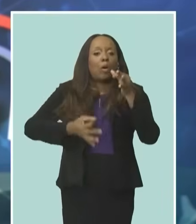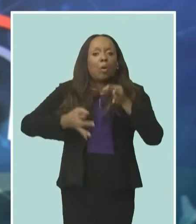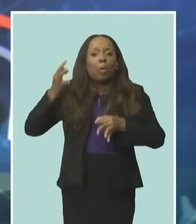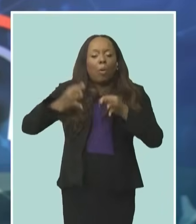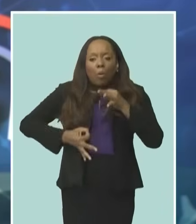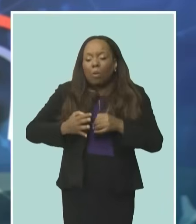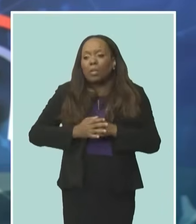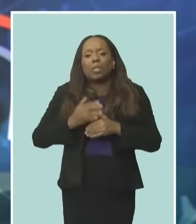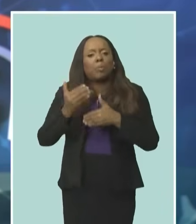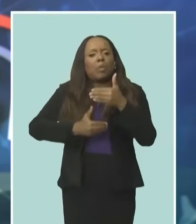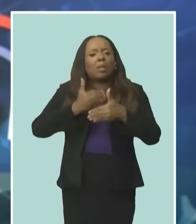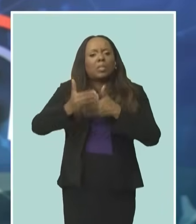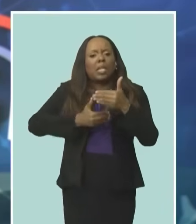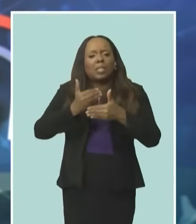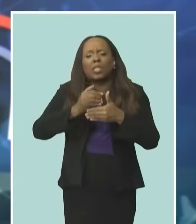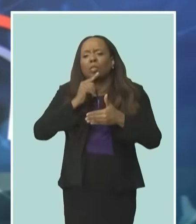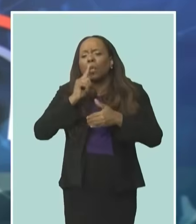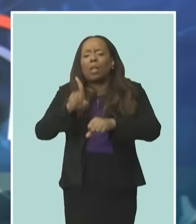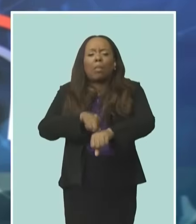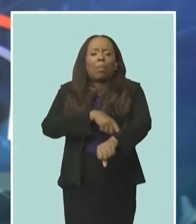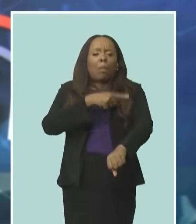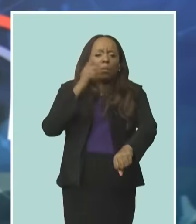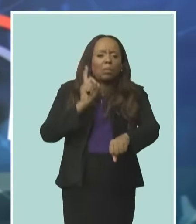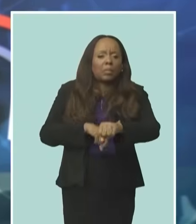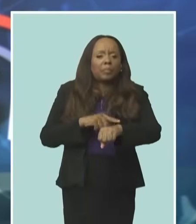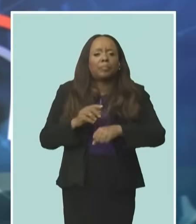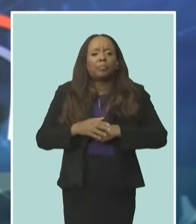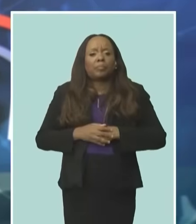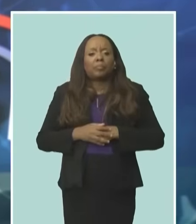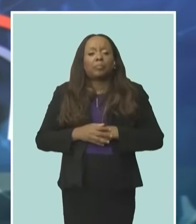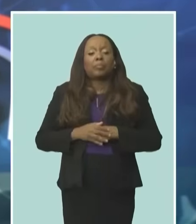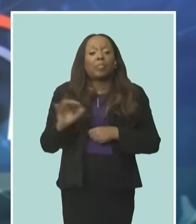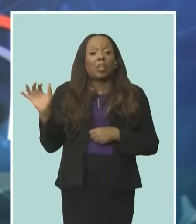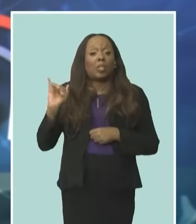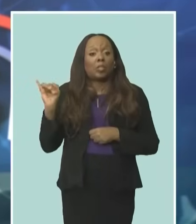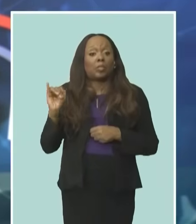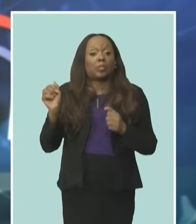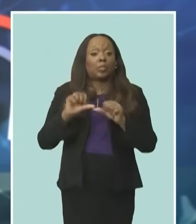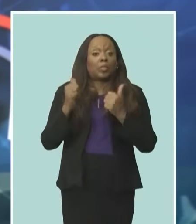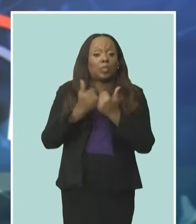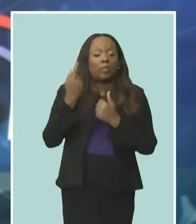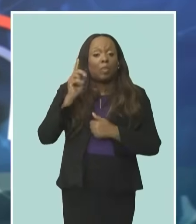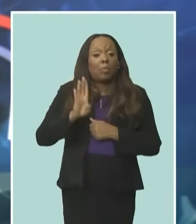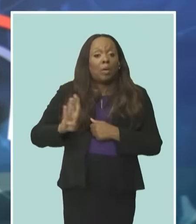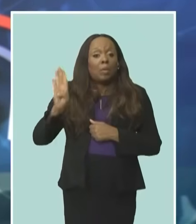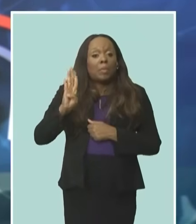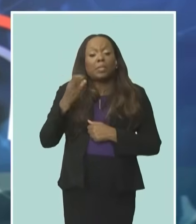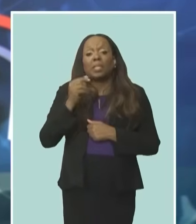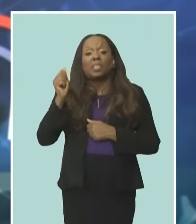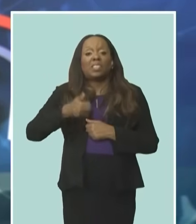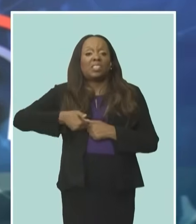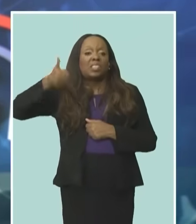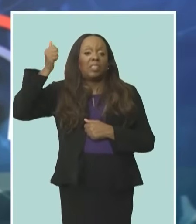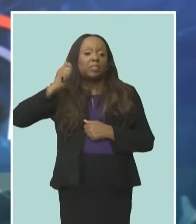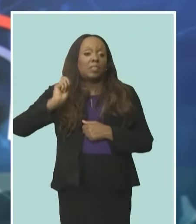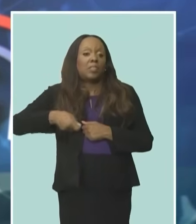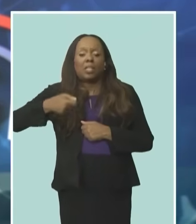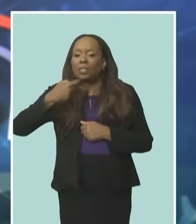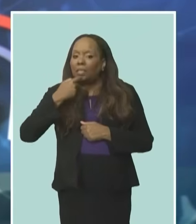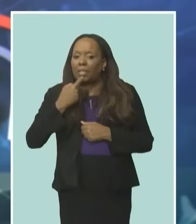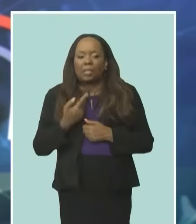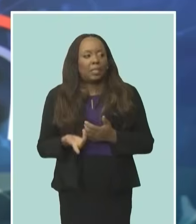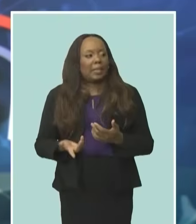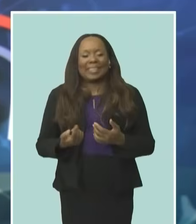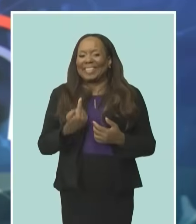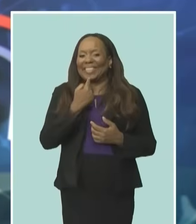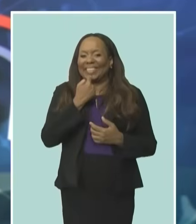Bar Association, and the General Insurance Association of Barbados, Inc. So much is this issue a major concern that the Bar